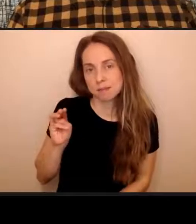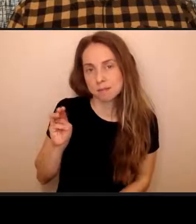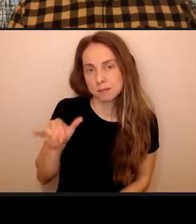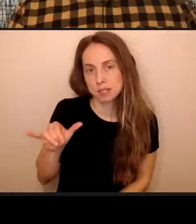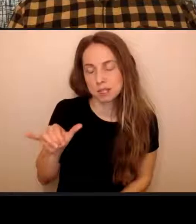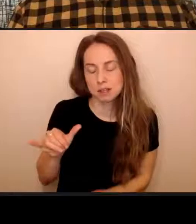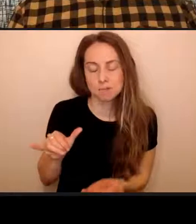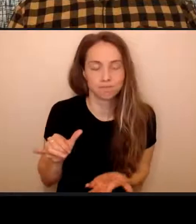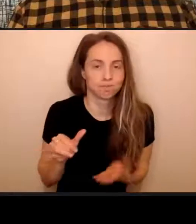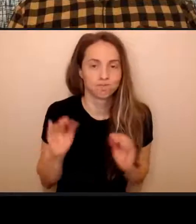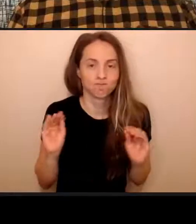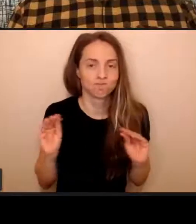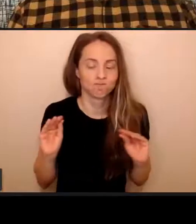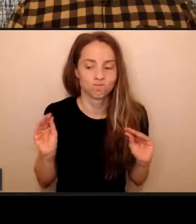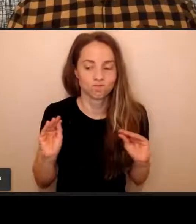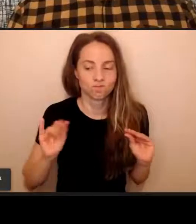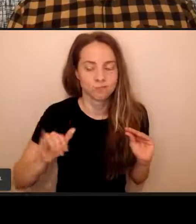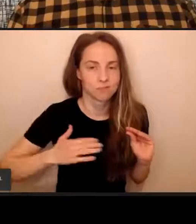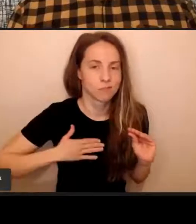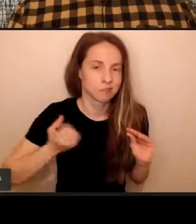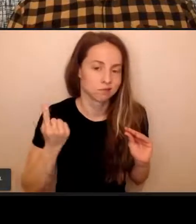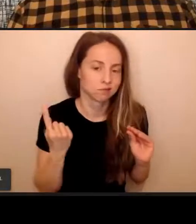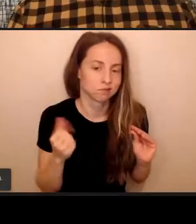yeah, it's not a good